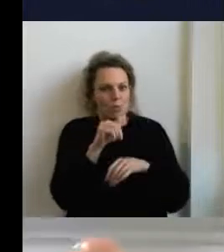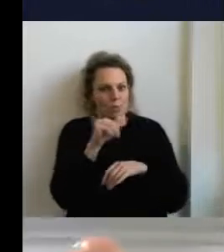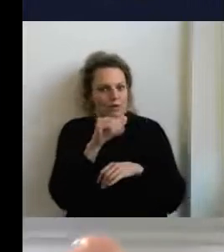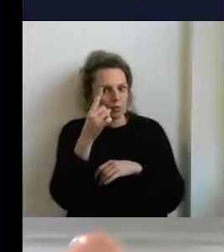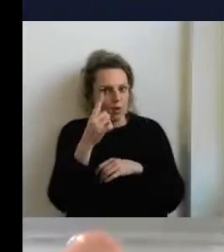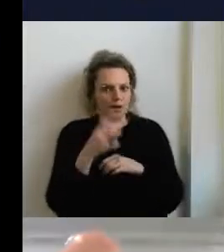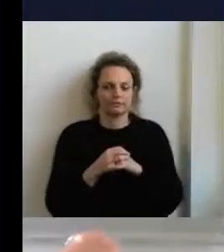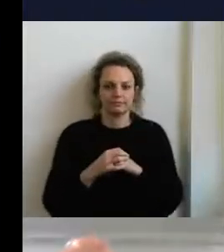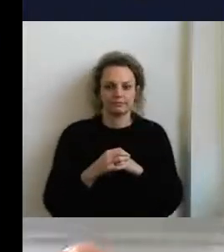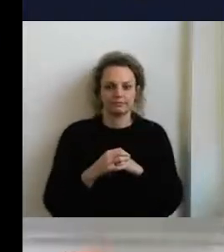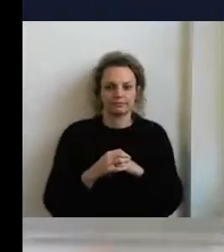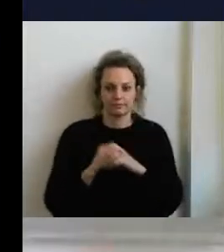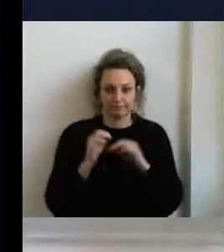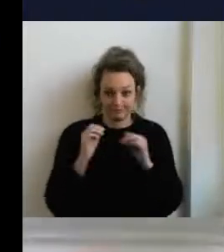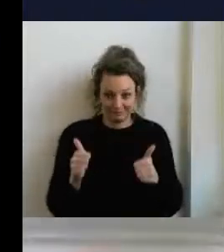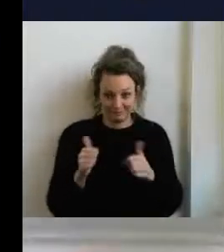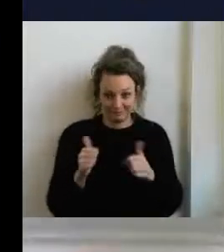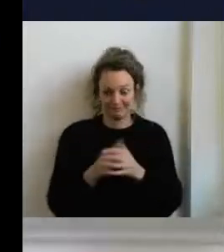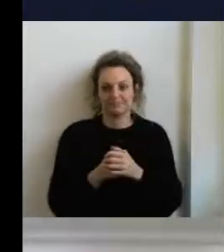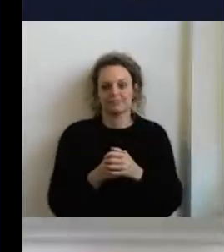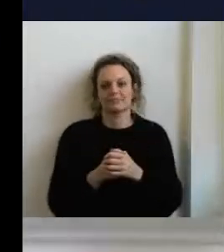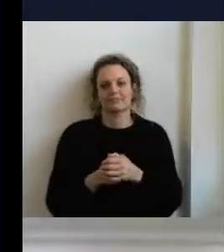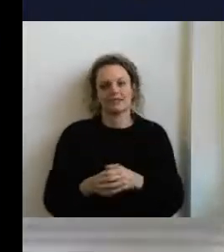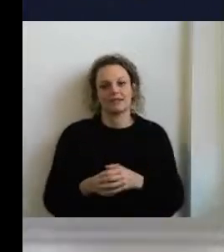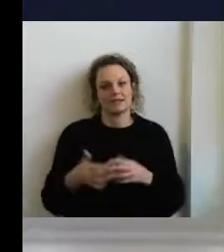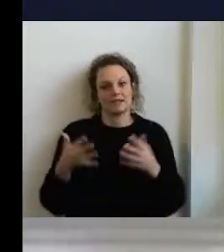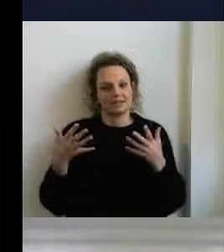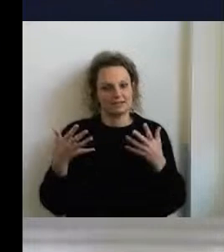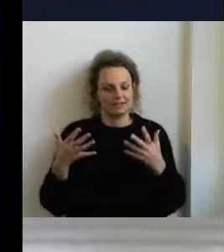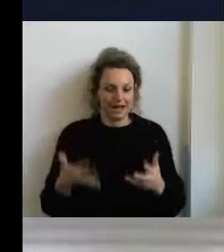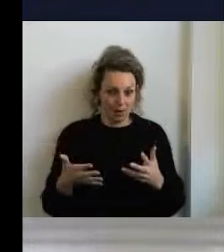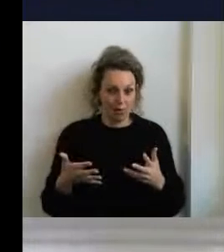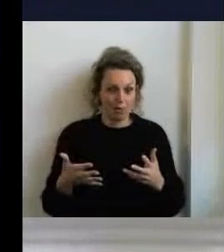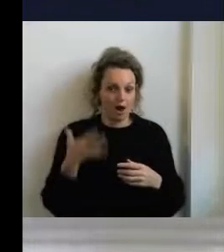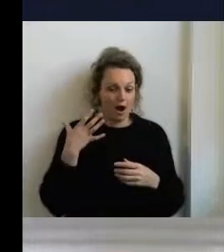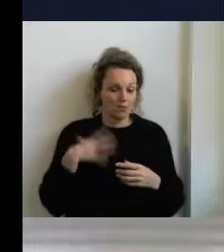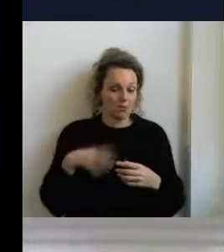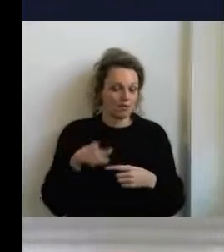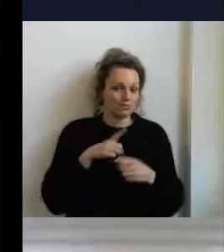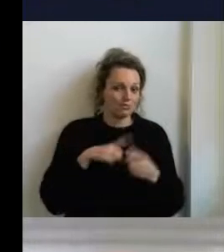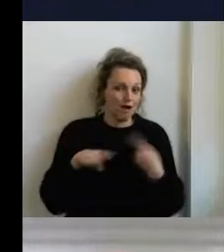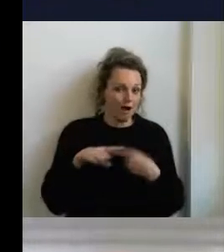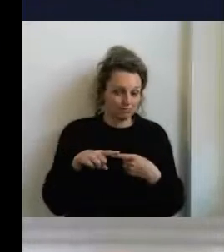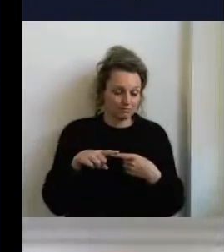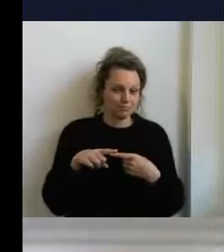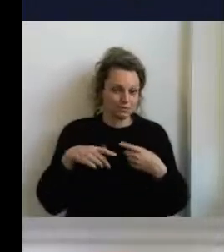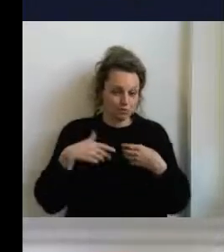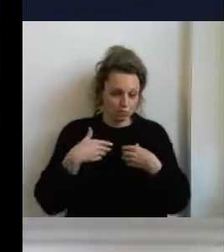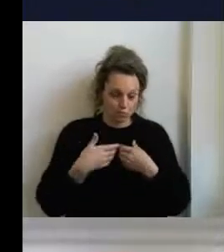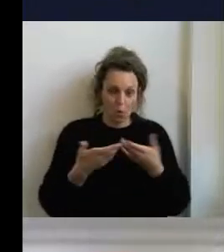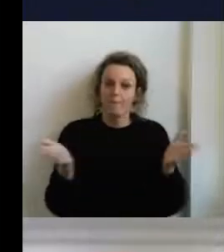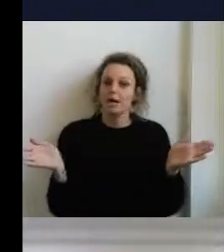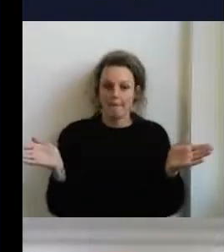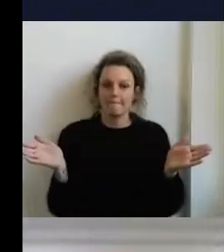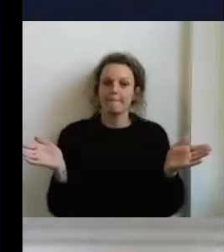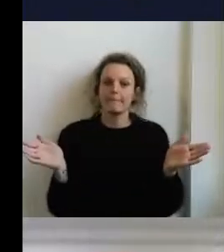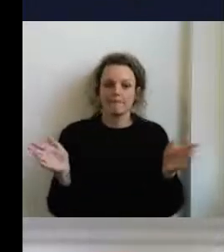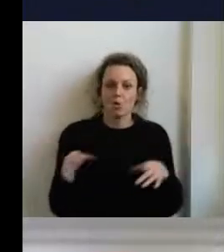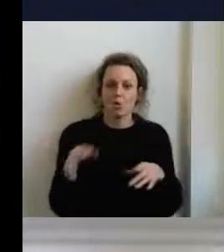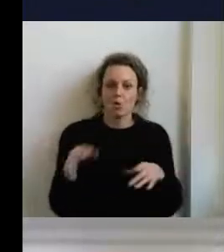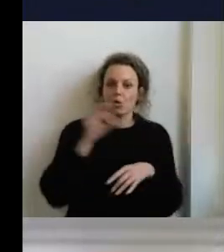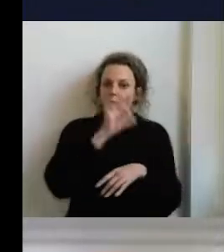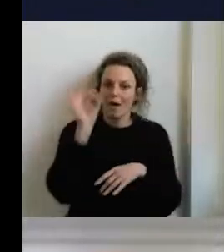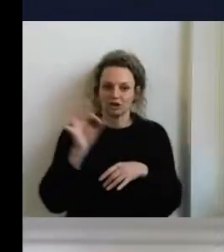right. I want us to pivot slightly. I want to open the floor up for Q&A